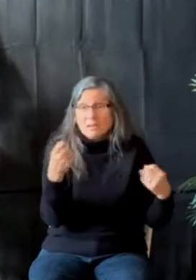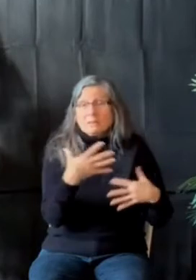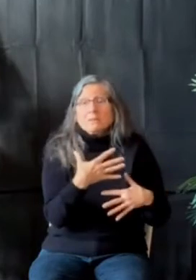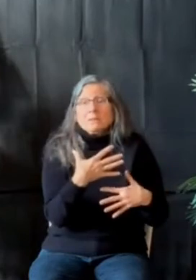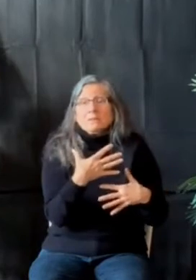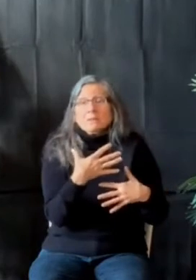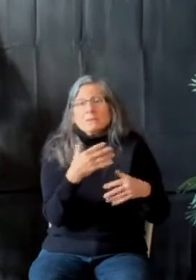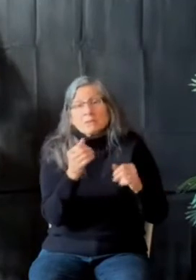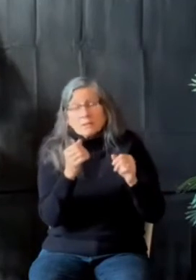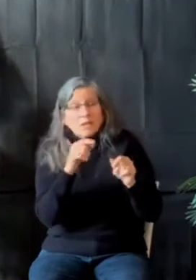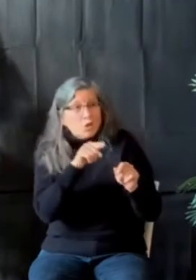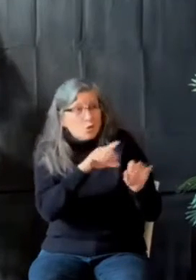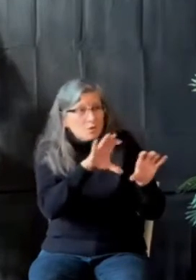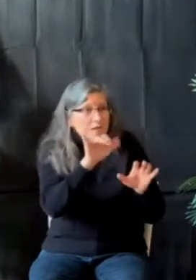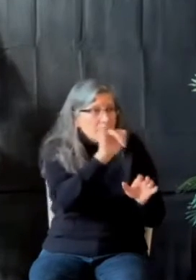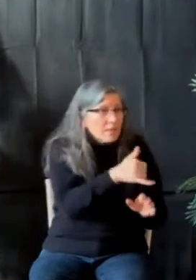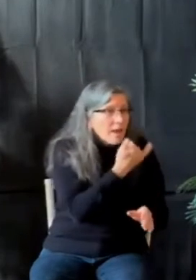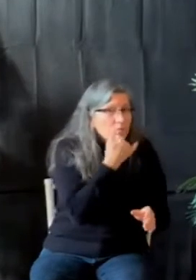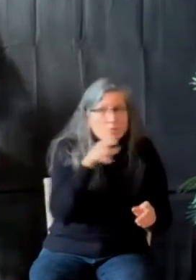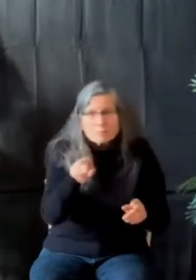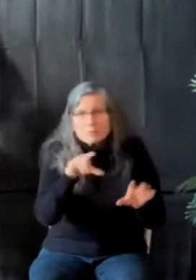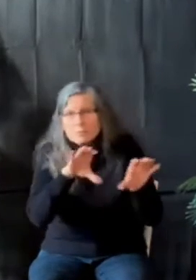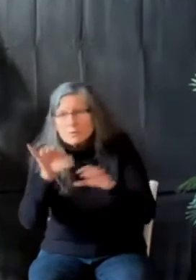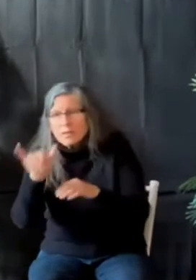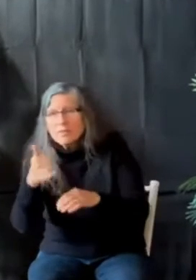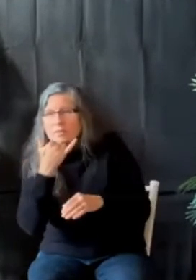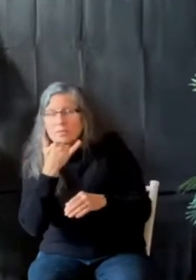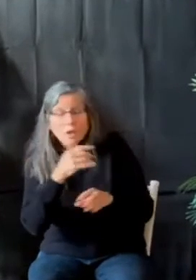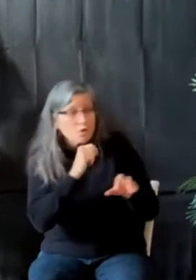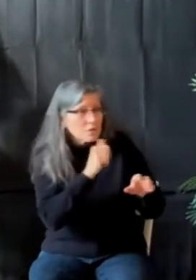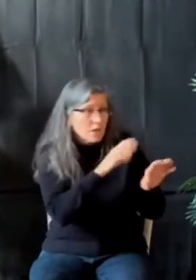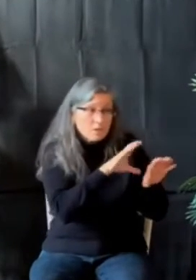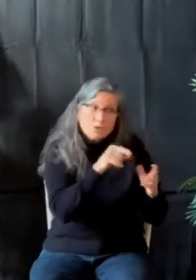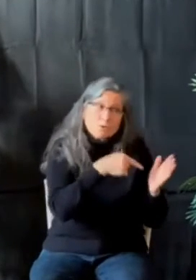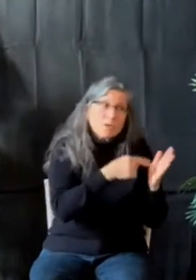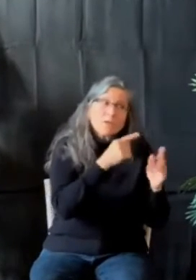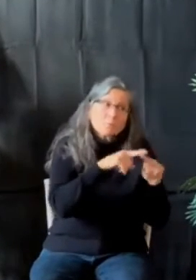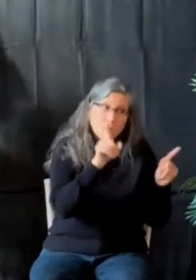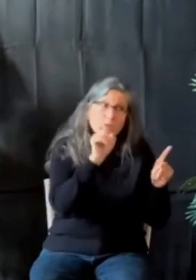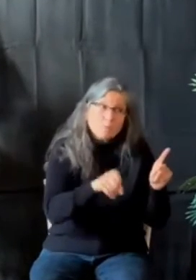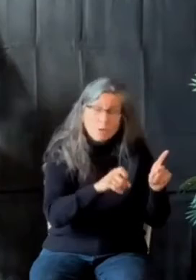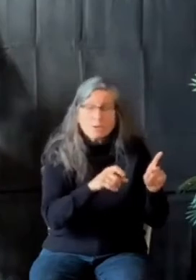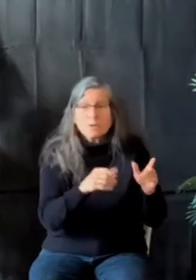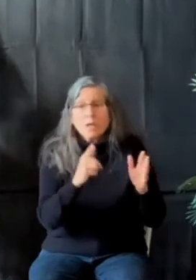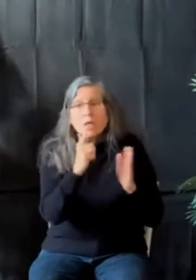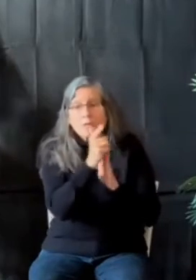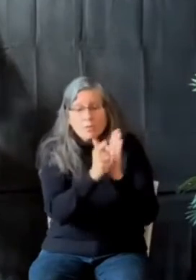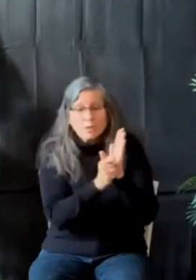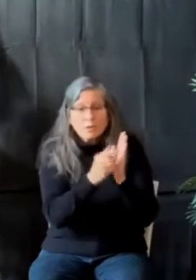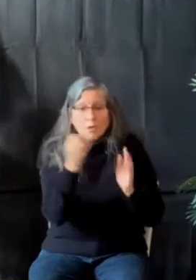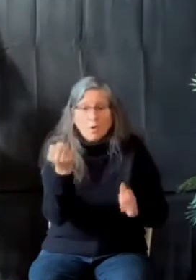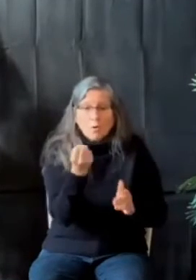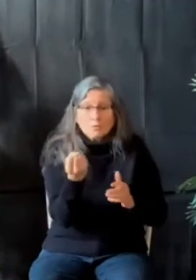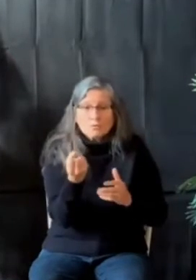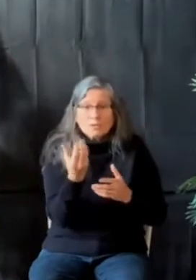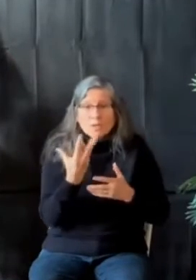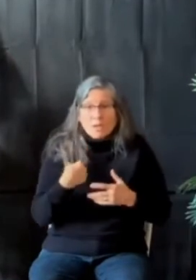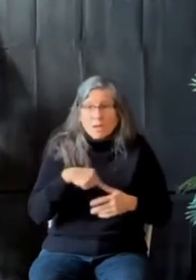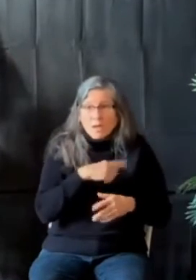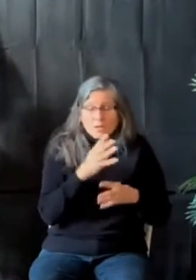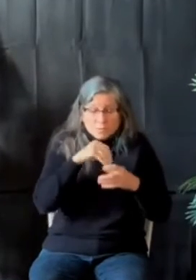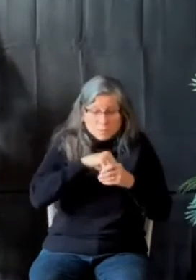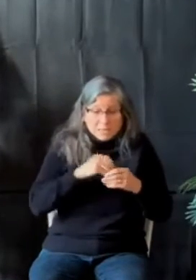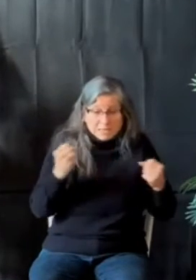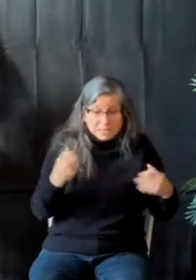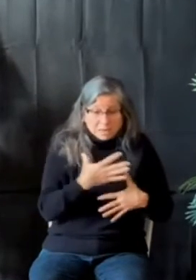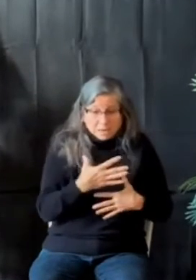did this wrong. You did that wrong. You didn't do this and you were supposed to do it. The law holds with it a sense of terror. But